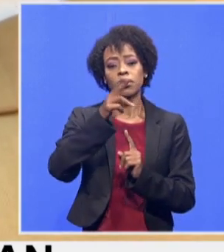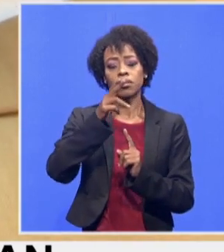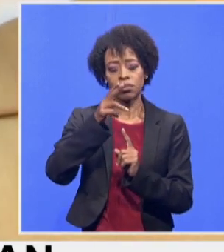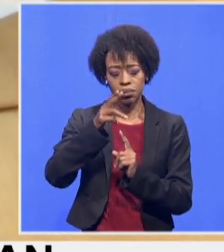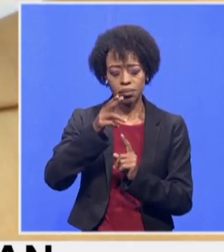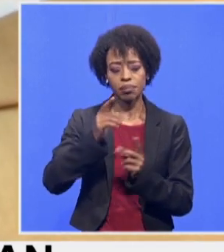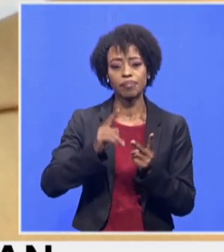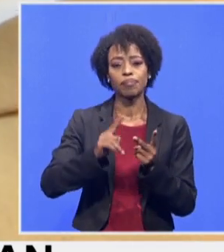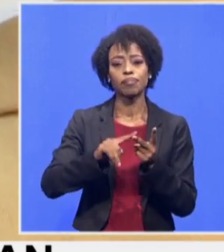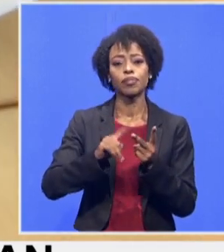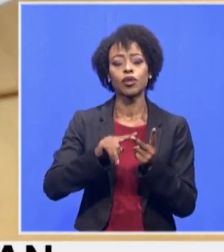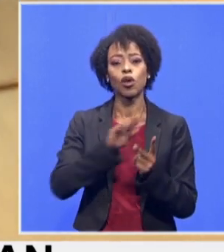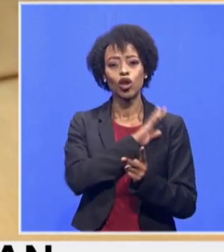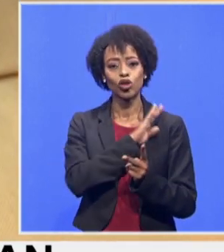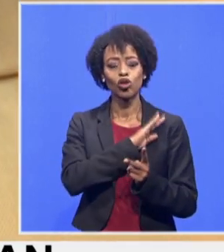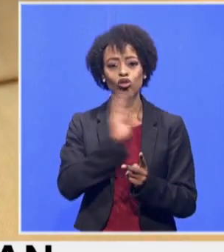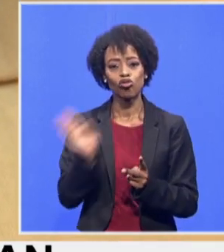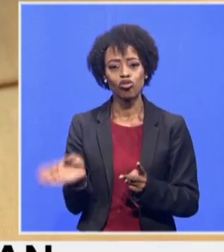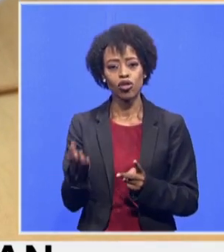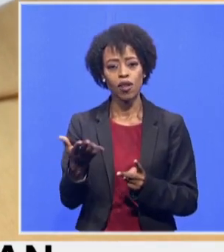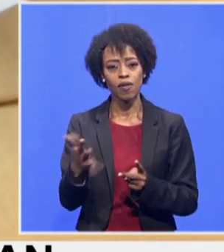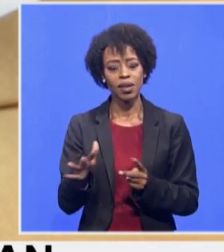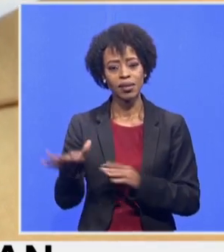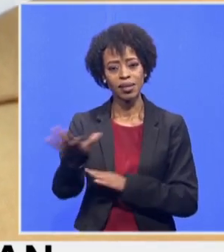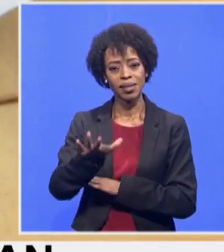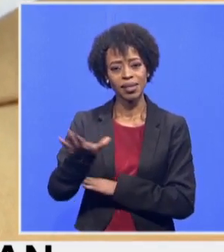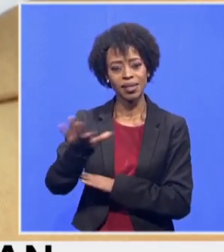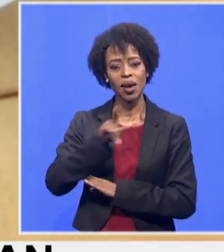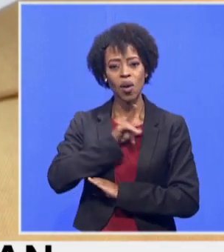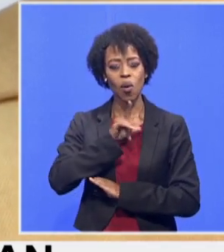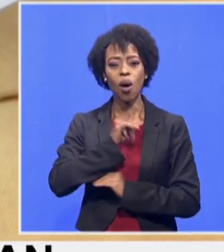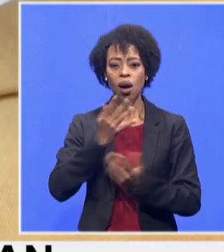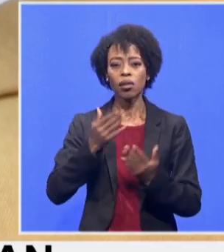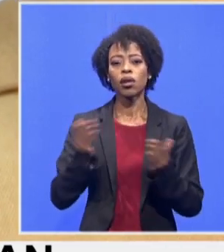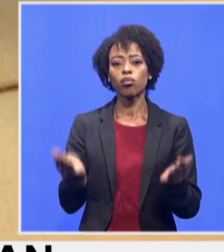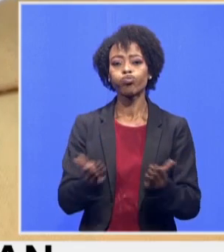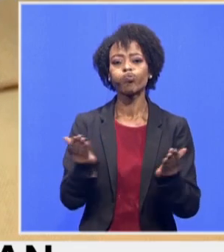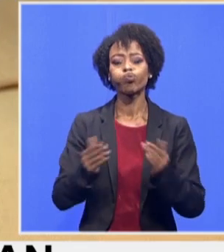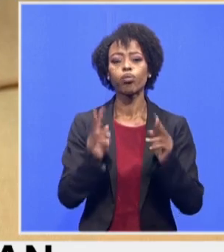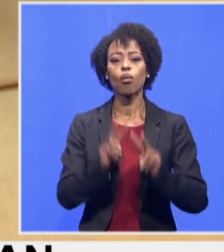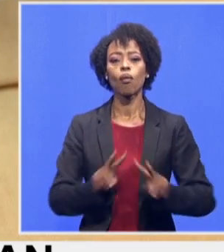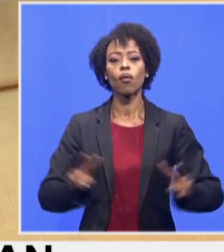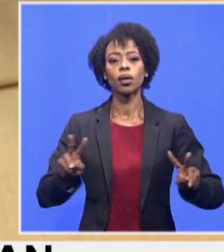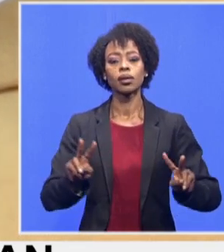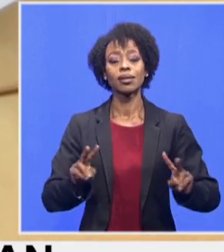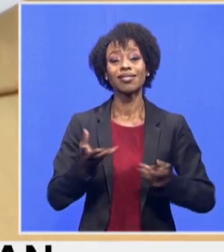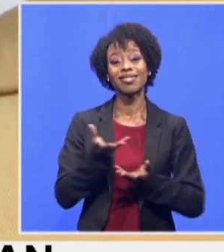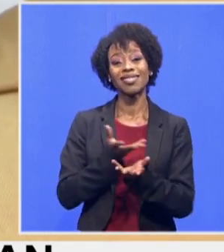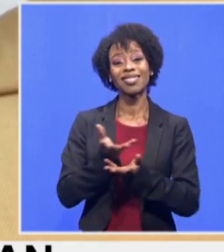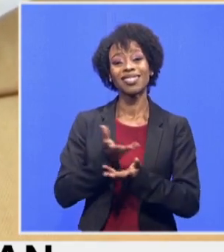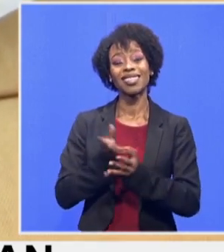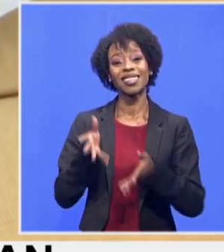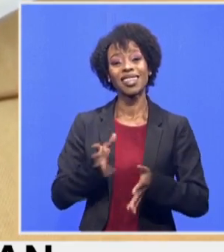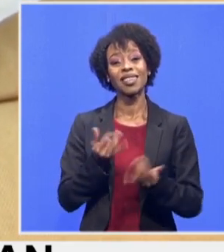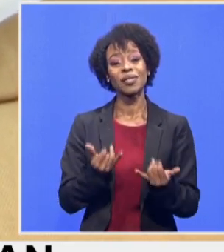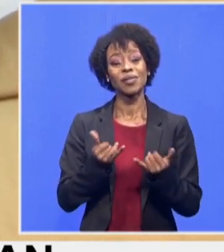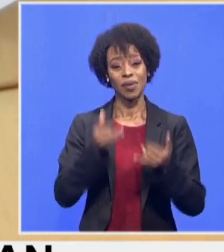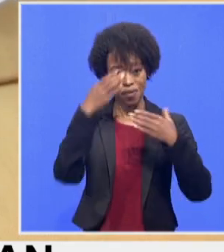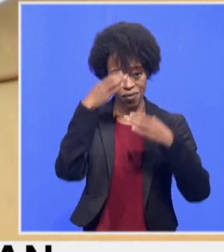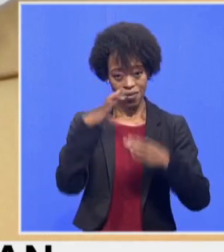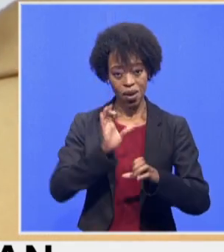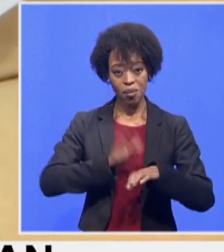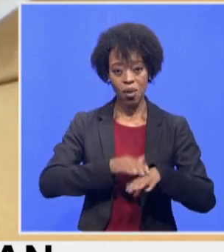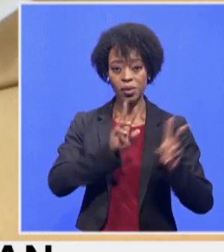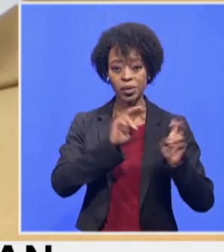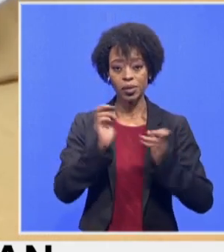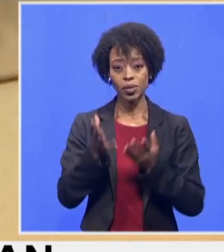our troops that have been deployed to that area to seek for peace and stability. And the discussions here today will also centralize around those issues and